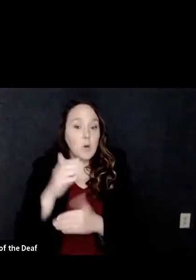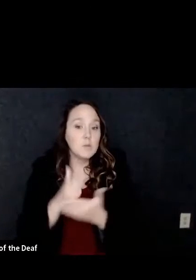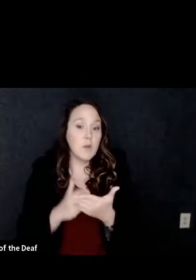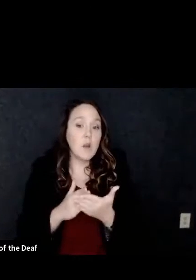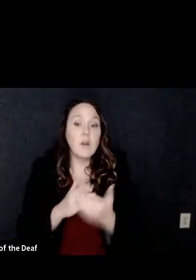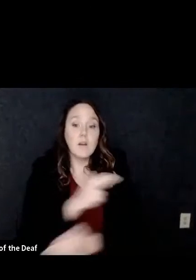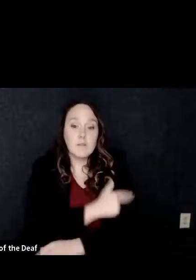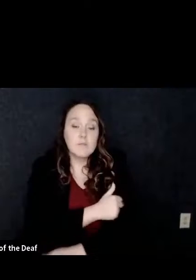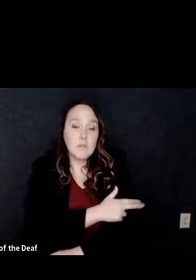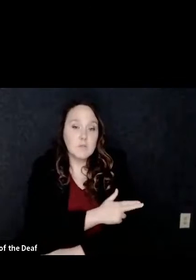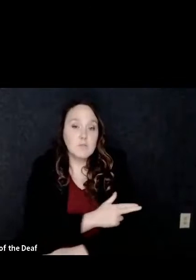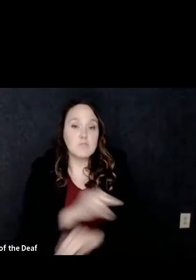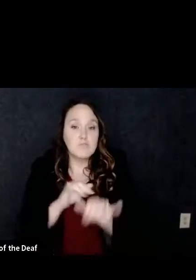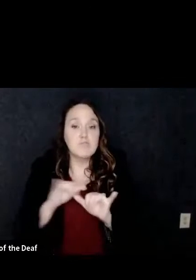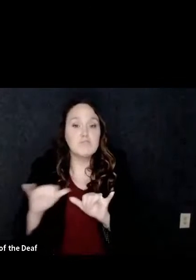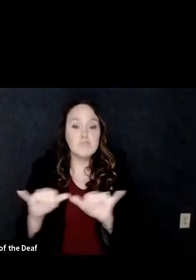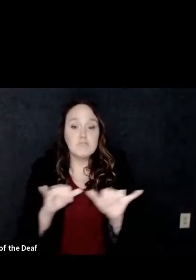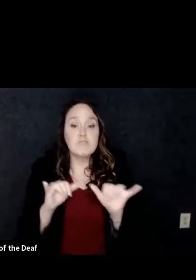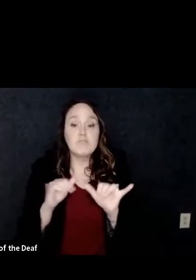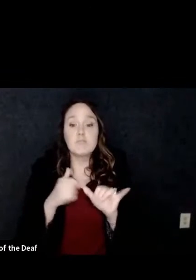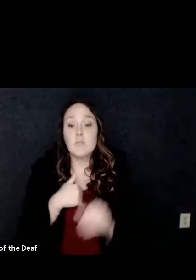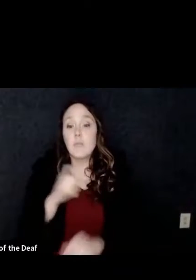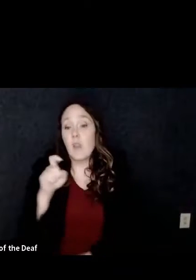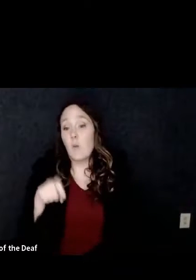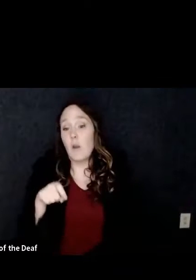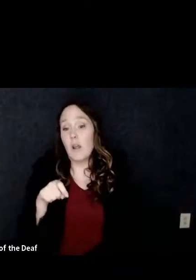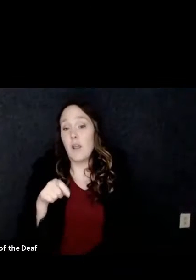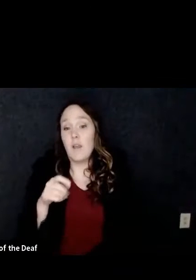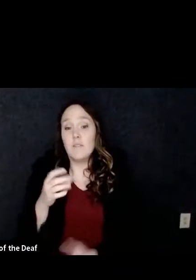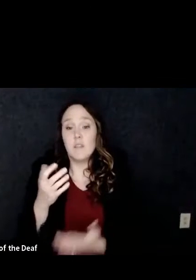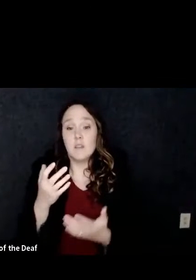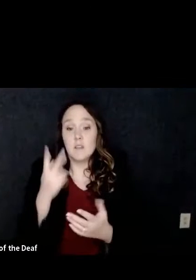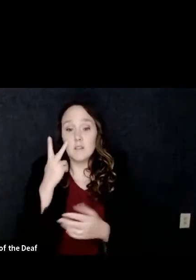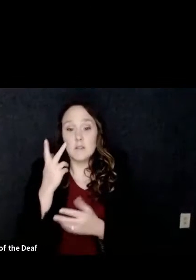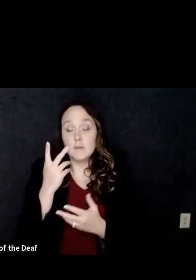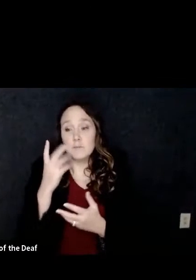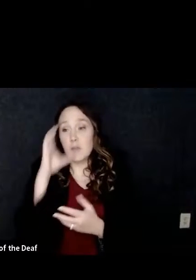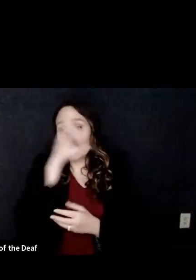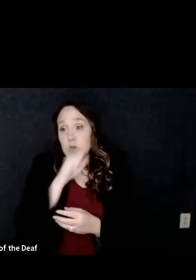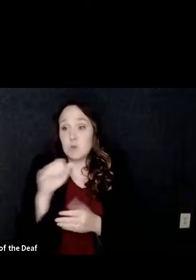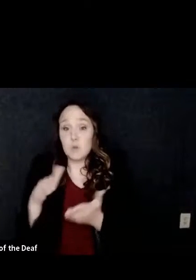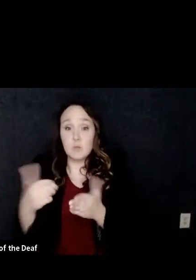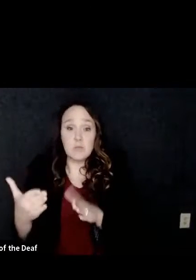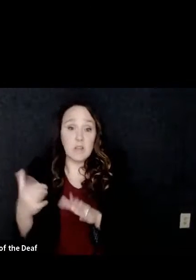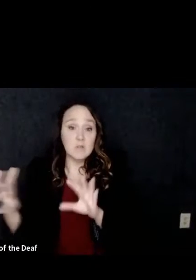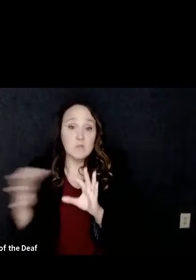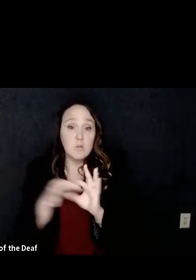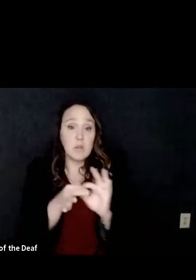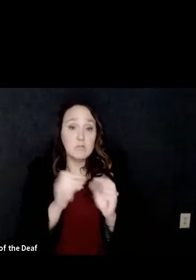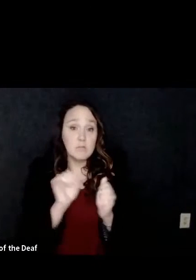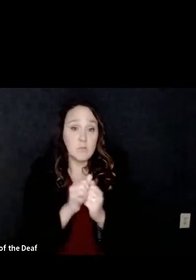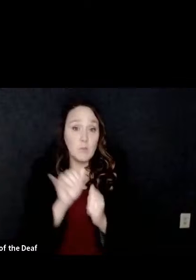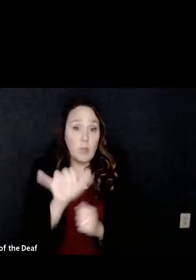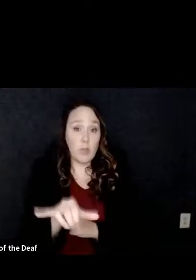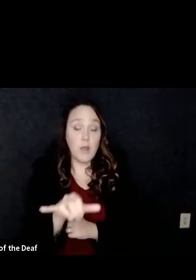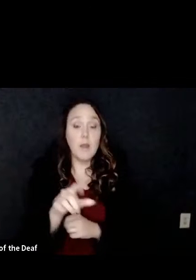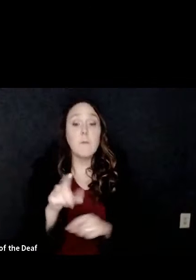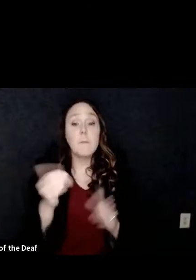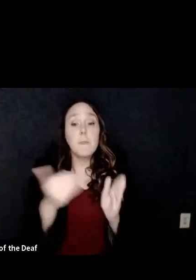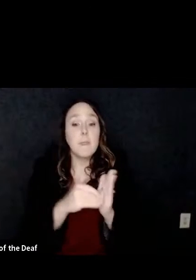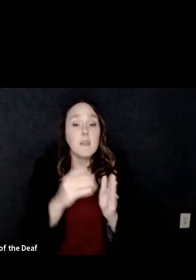hospitalizations. I would have to go that the deaths would come along with that as well. Again,